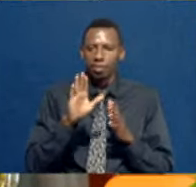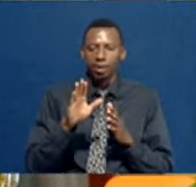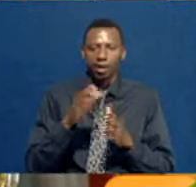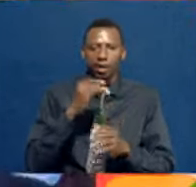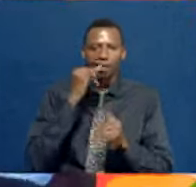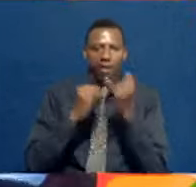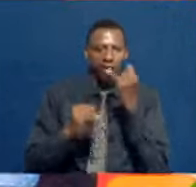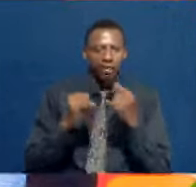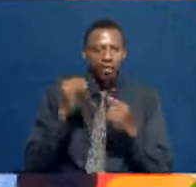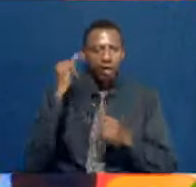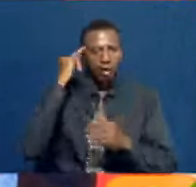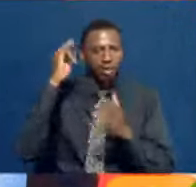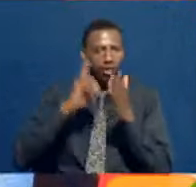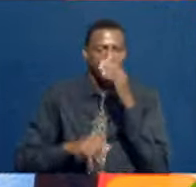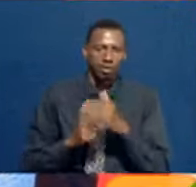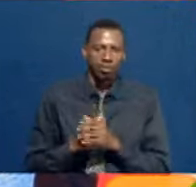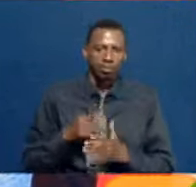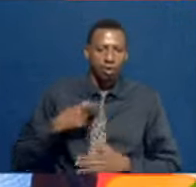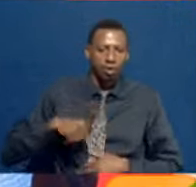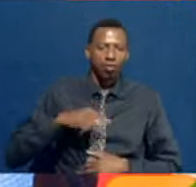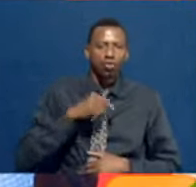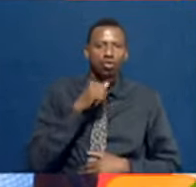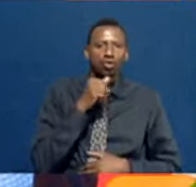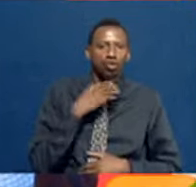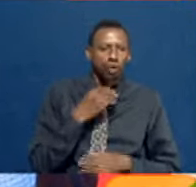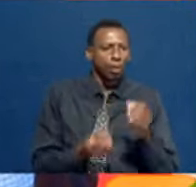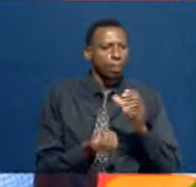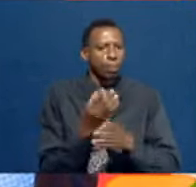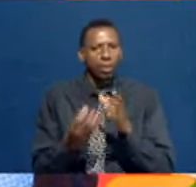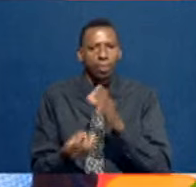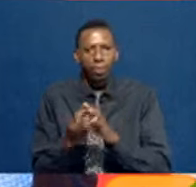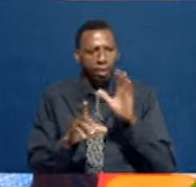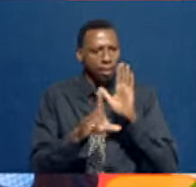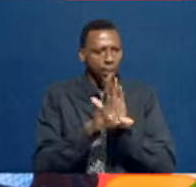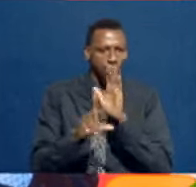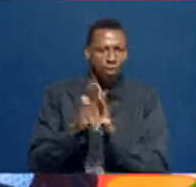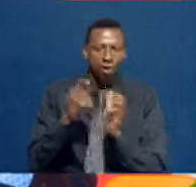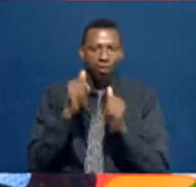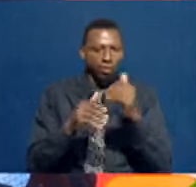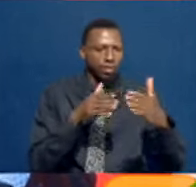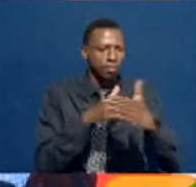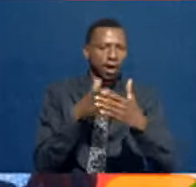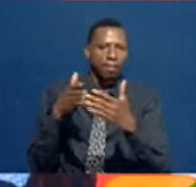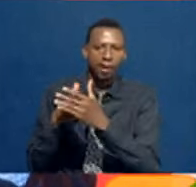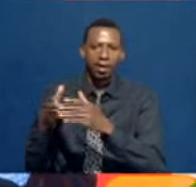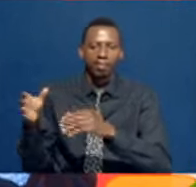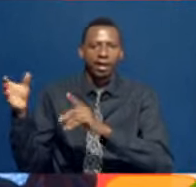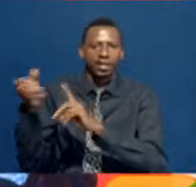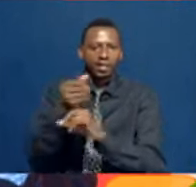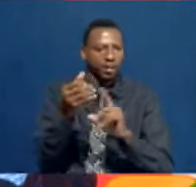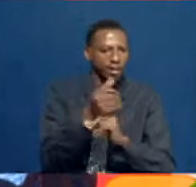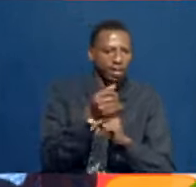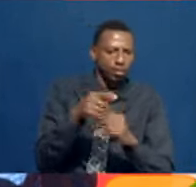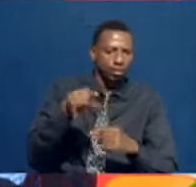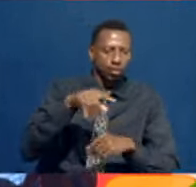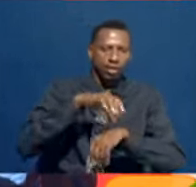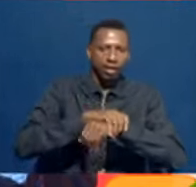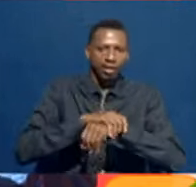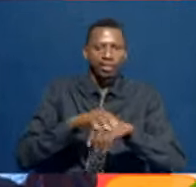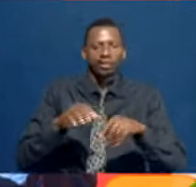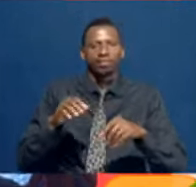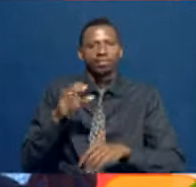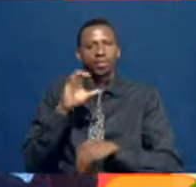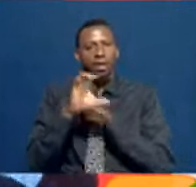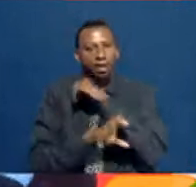remarks. We don't want to put forward regulations that seem to claw back the gains that we've made as a country in terms of access